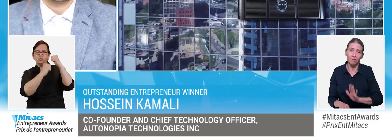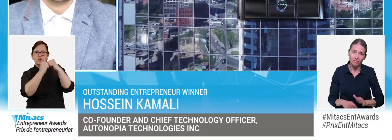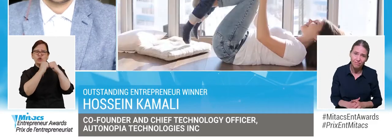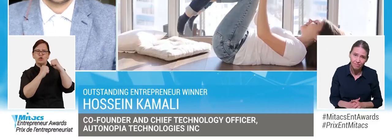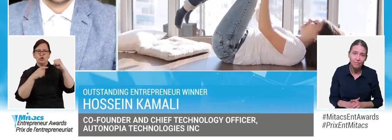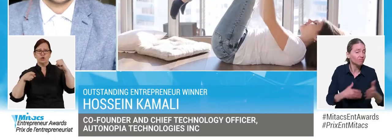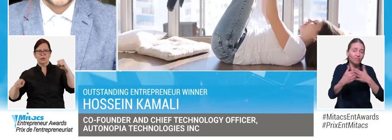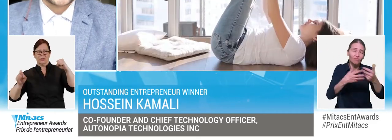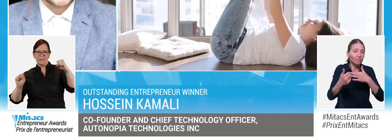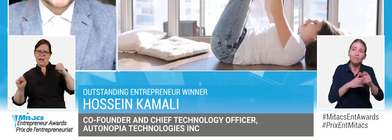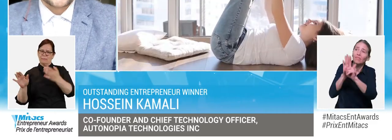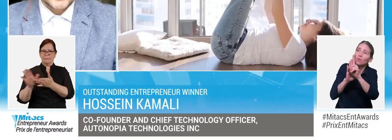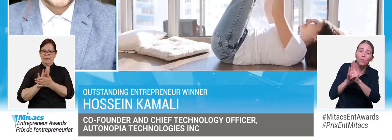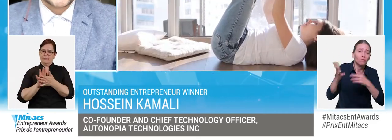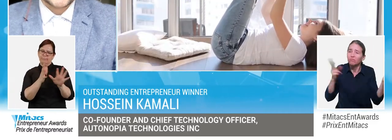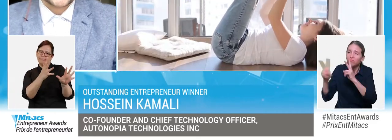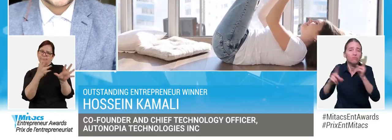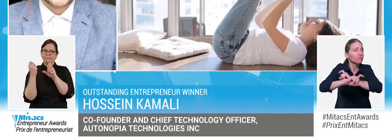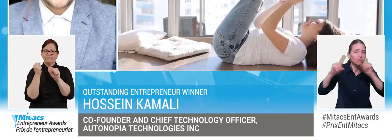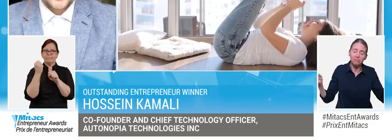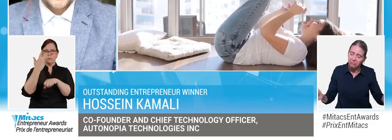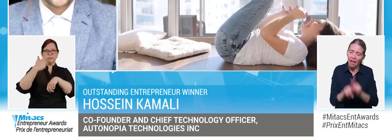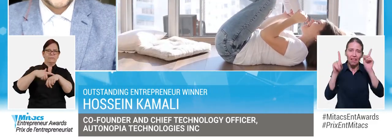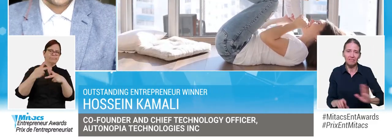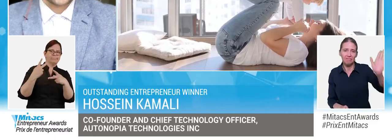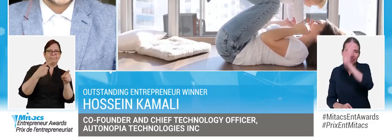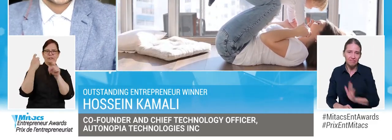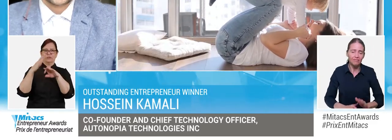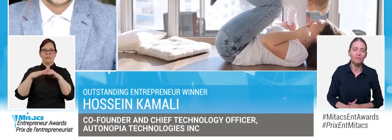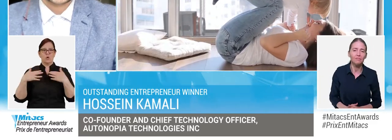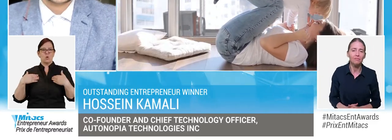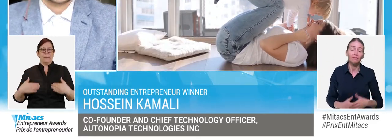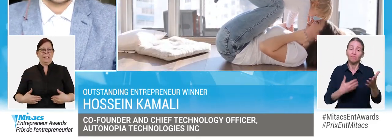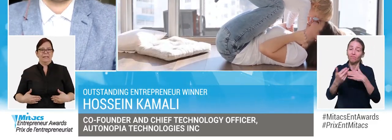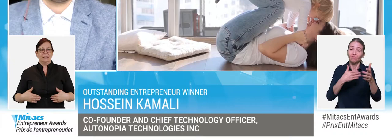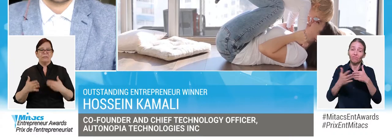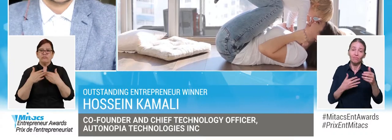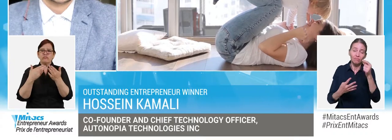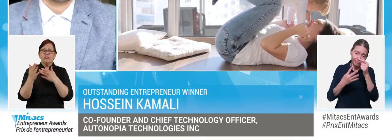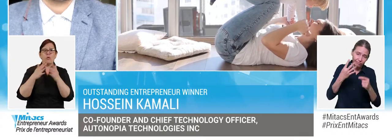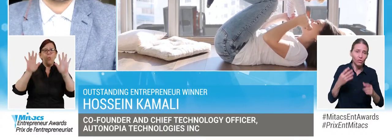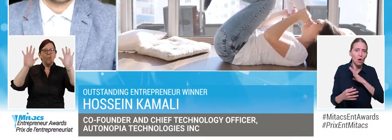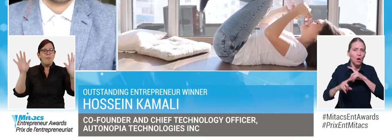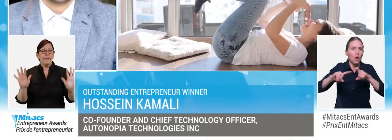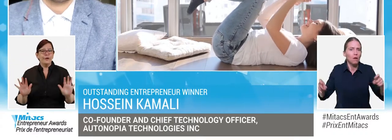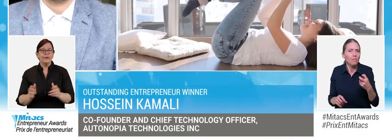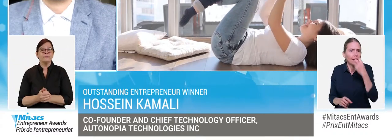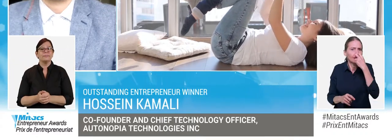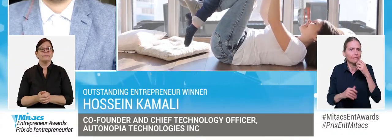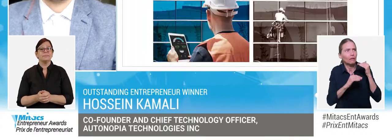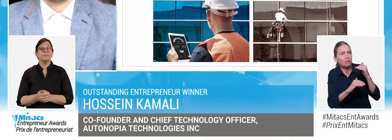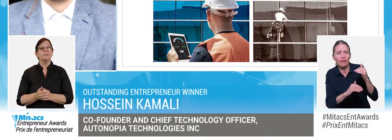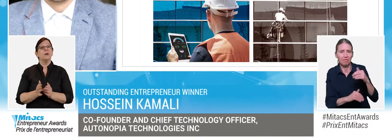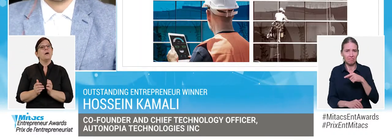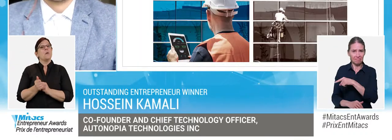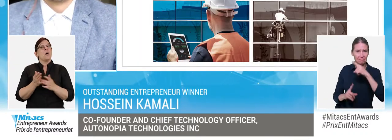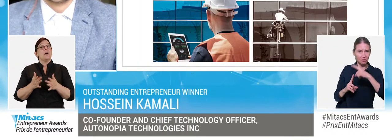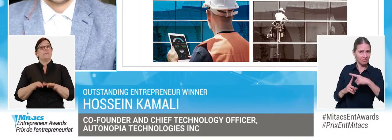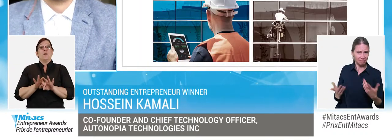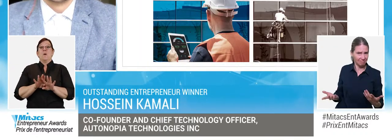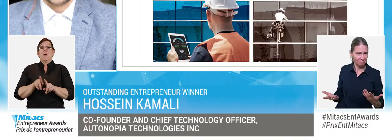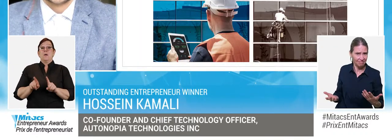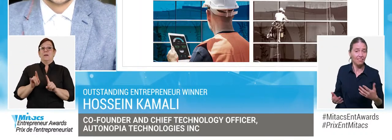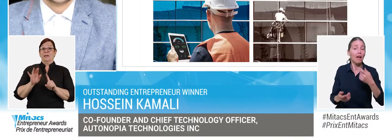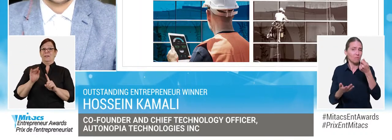human worker, regardless of weather conditions. Most importantly, it mitigates safety risks,